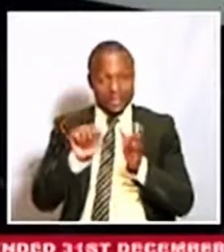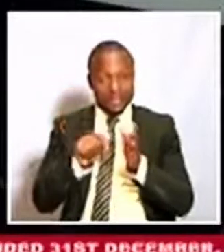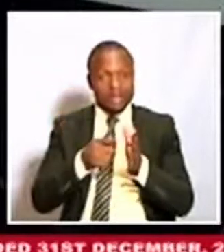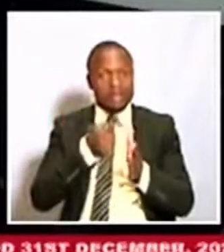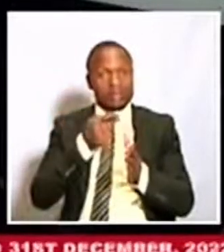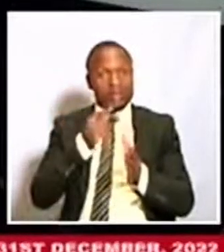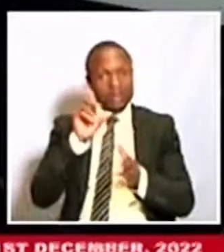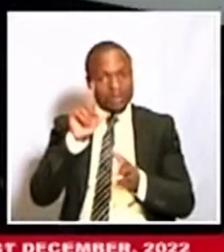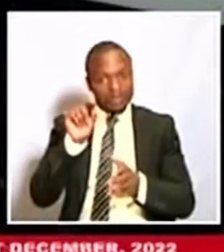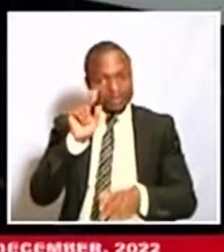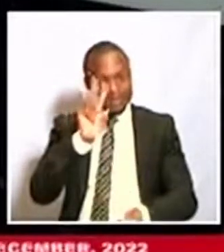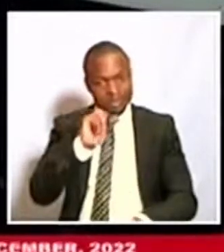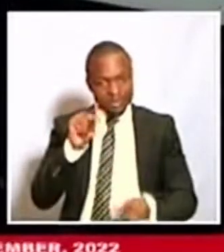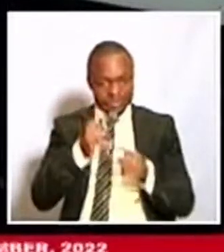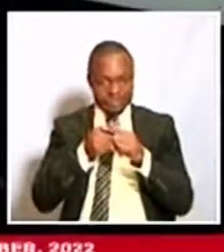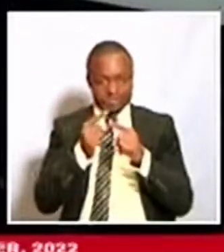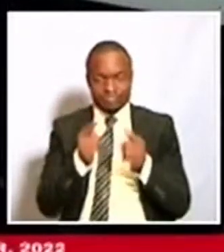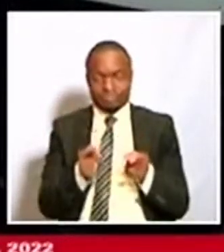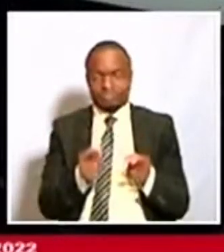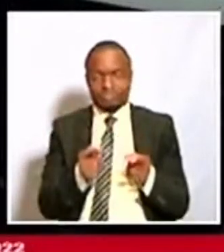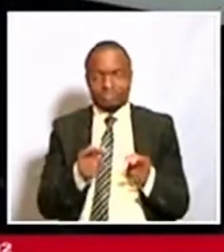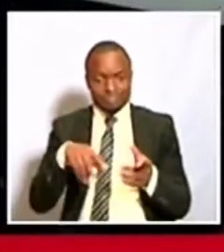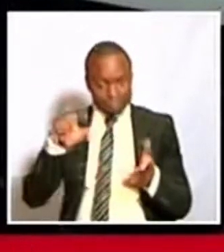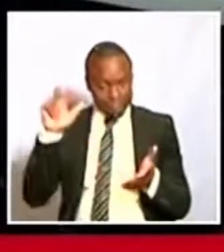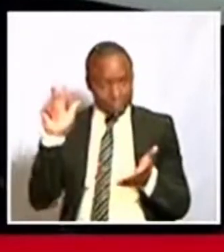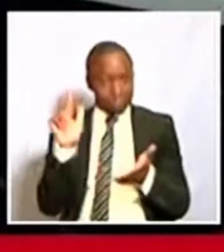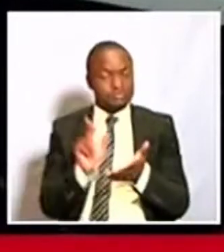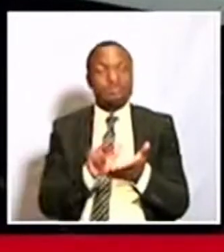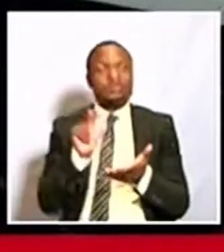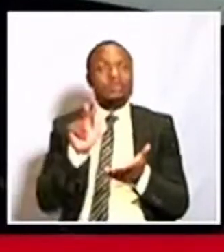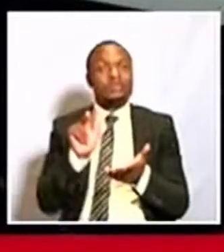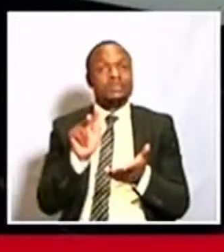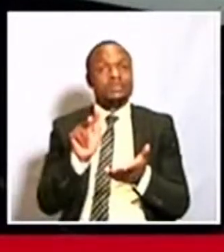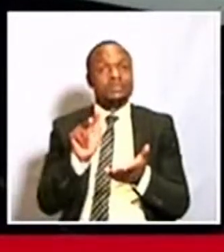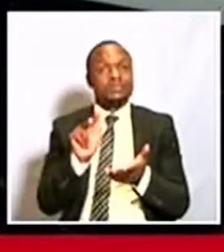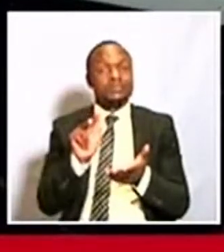But they were signed on the